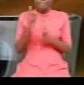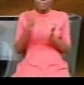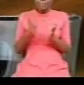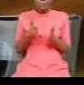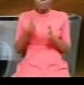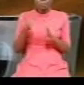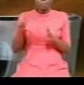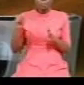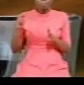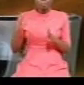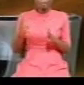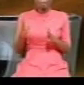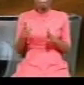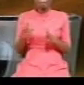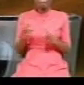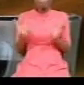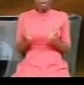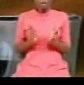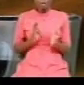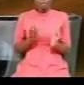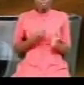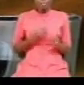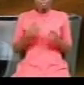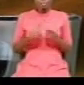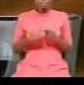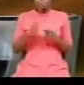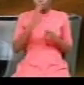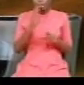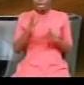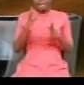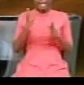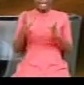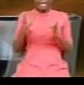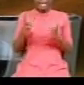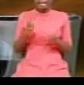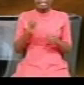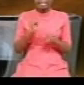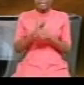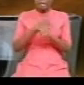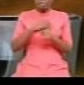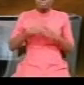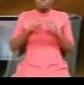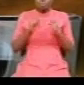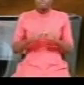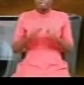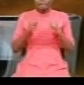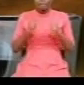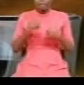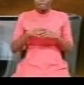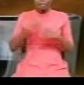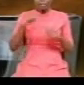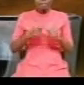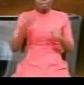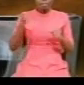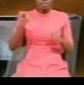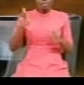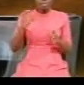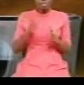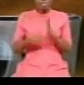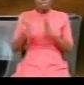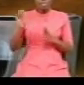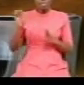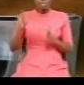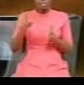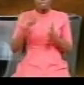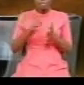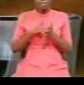Apostle, admonishes us to be diligent and to remain steadfast in 1 Corinthians chapter 15 and